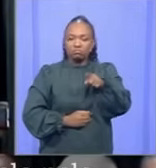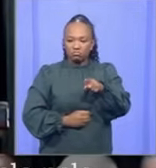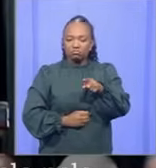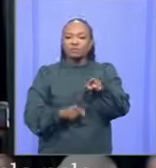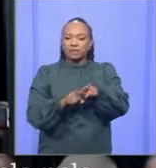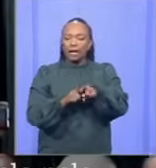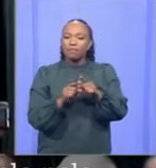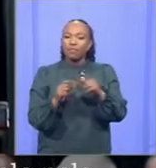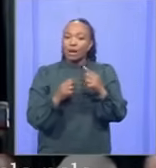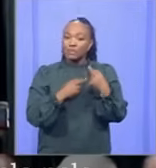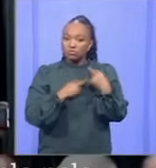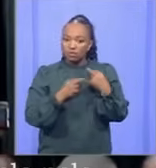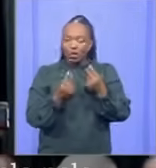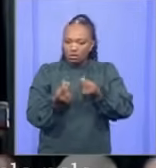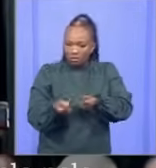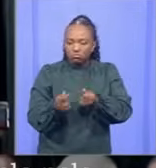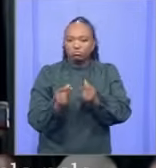enhance our responses.